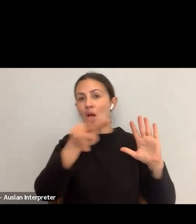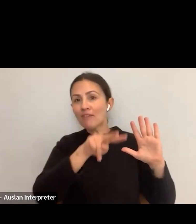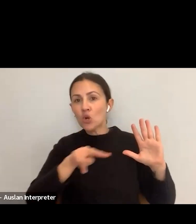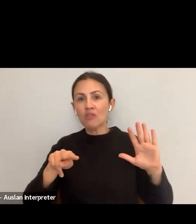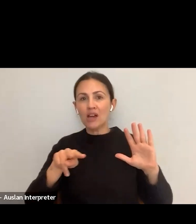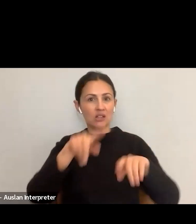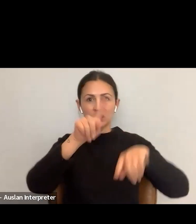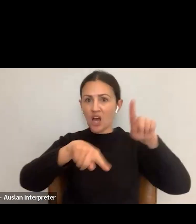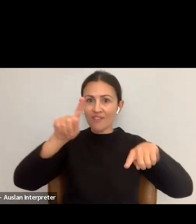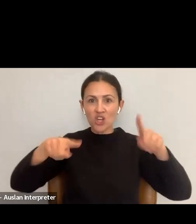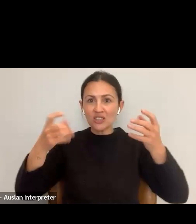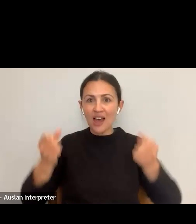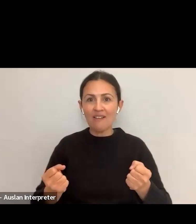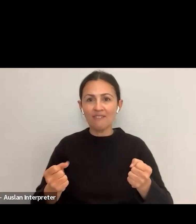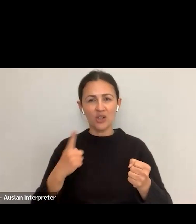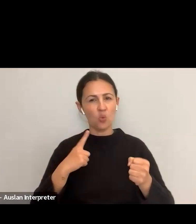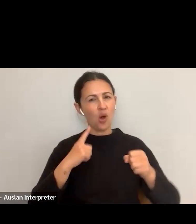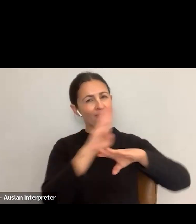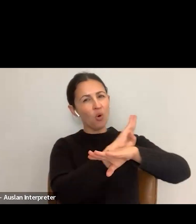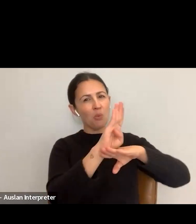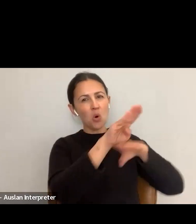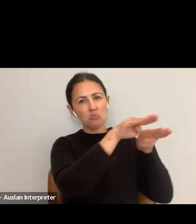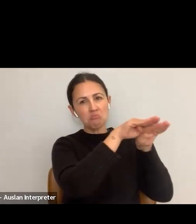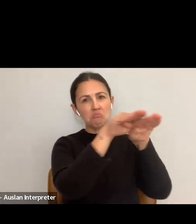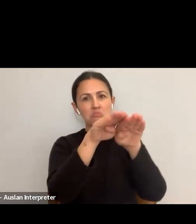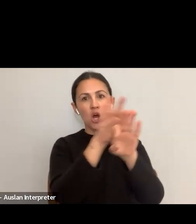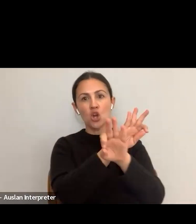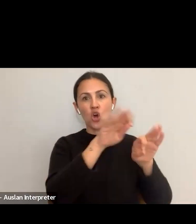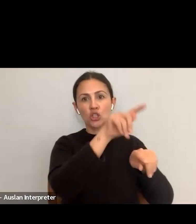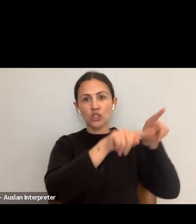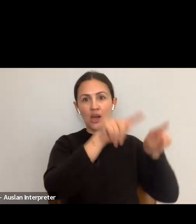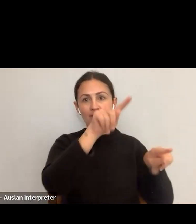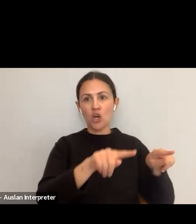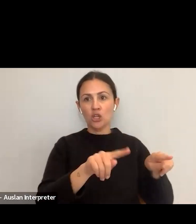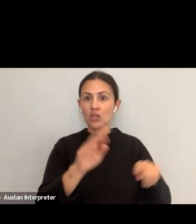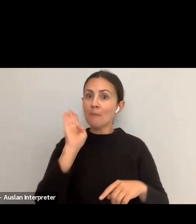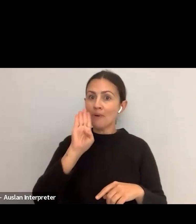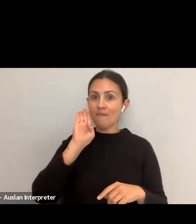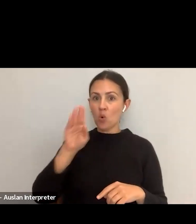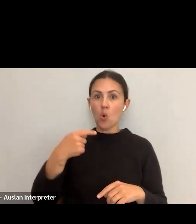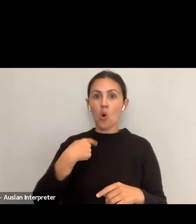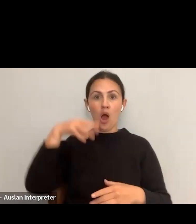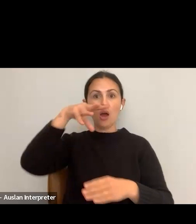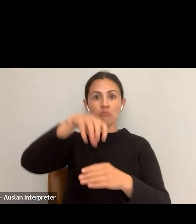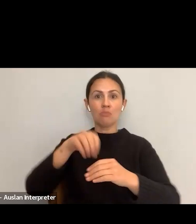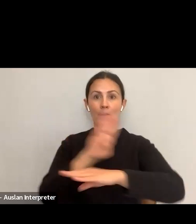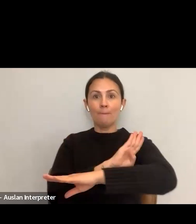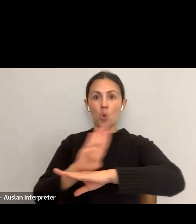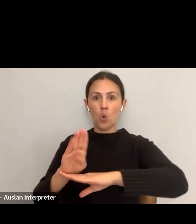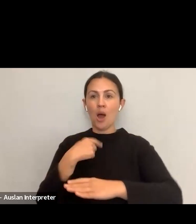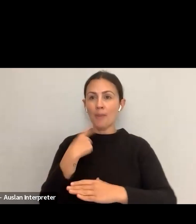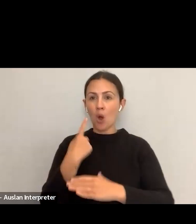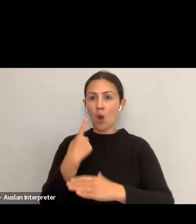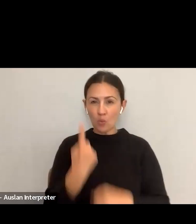And to be that one person of diverse background on a board and try to rattle things and be the professional disruptor, as